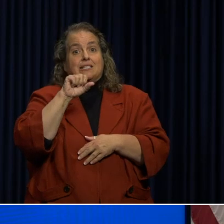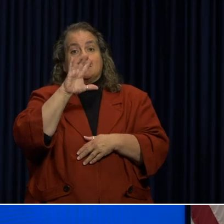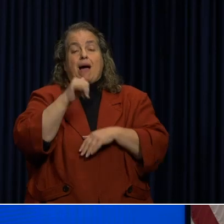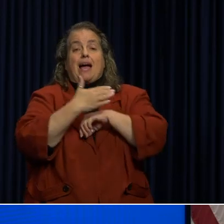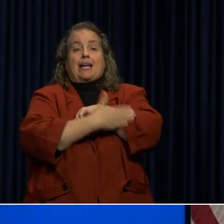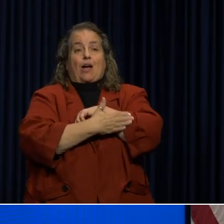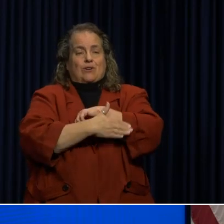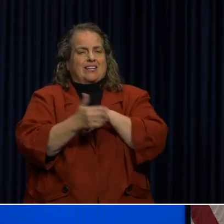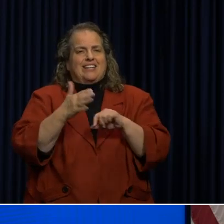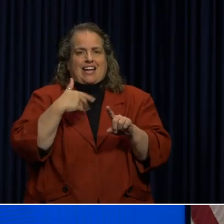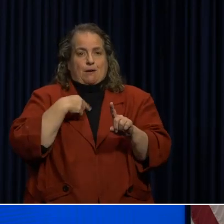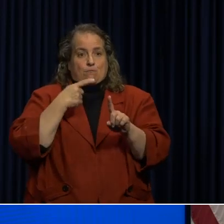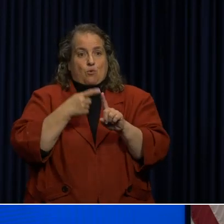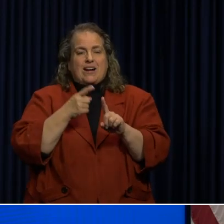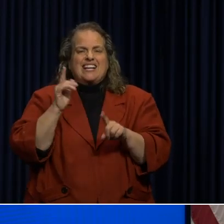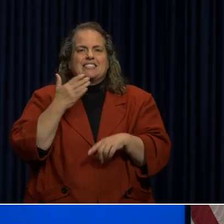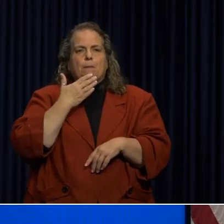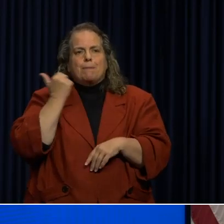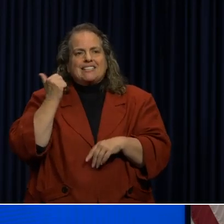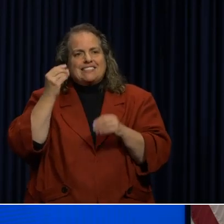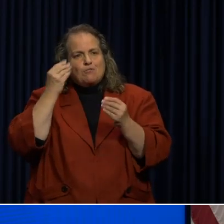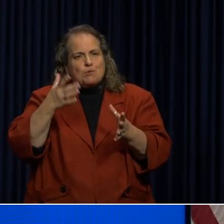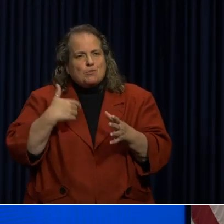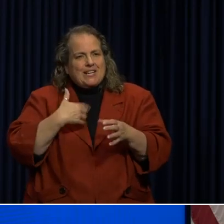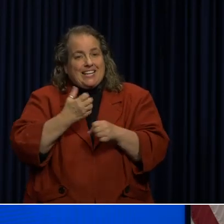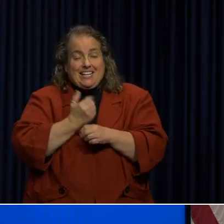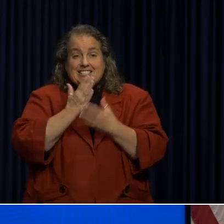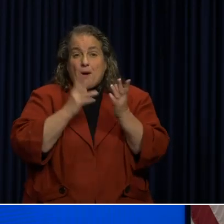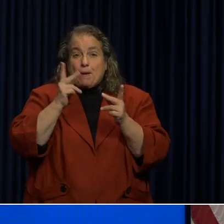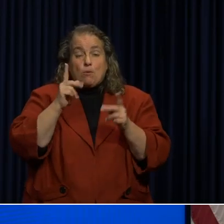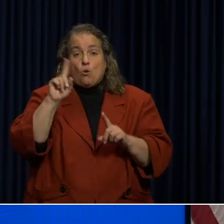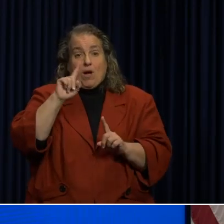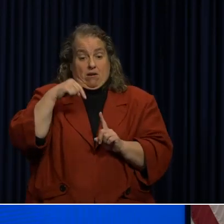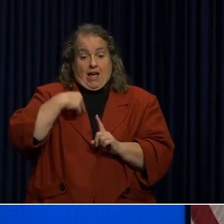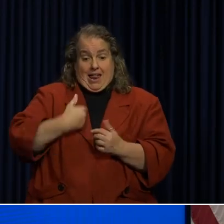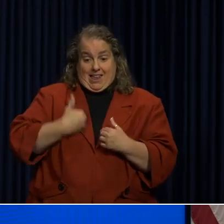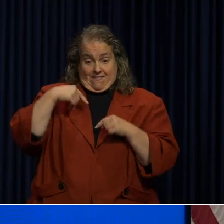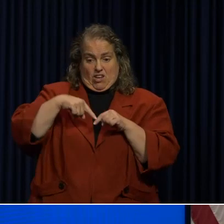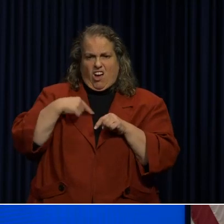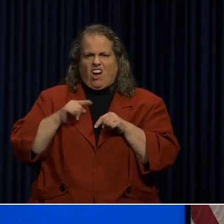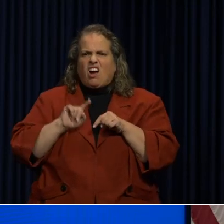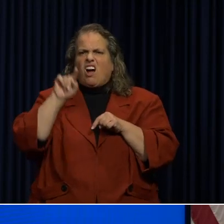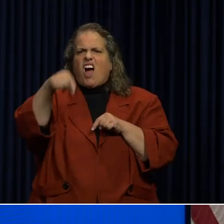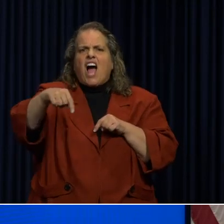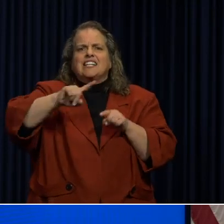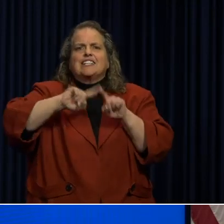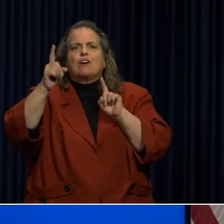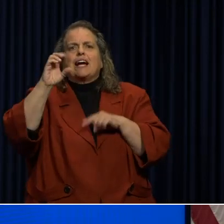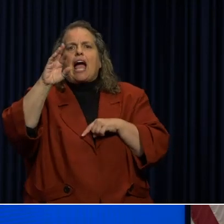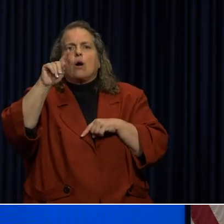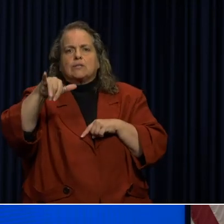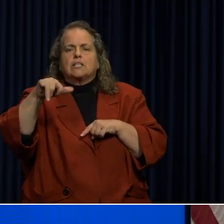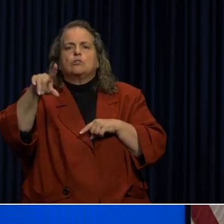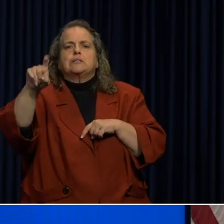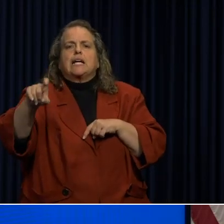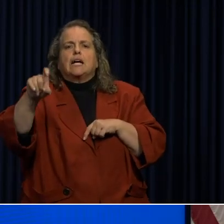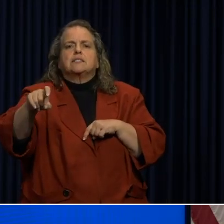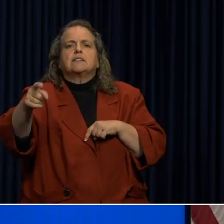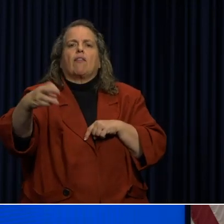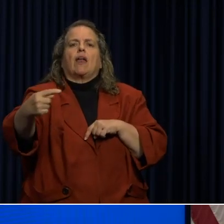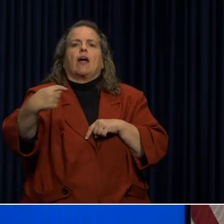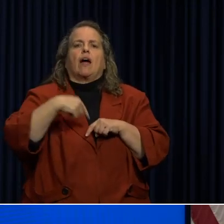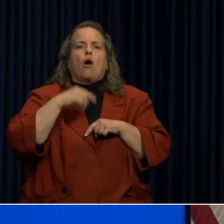get. Sometimes it's where people are tested. It's not perfect, but it gives us at least an idea and a concept. And let's